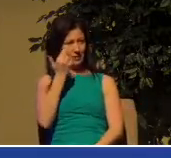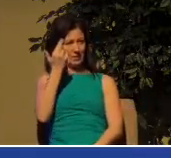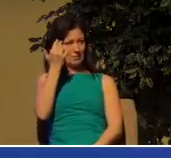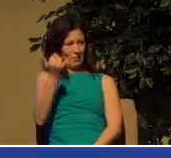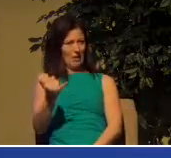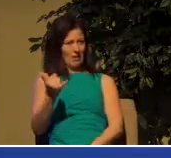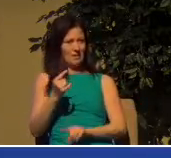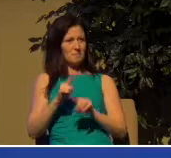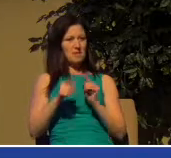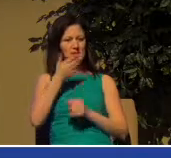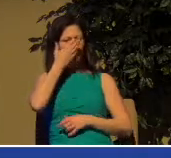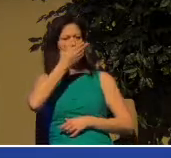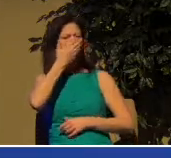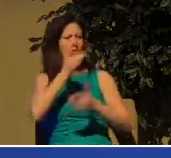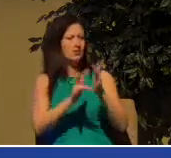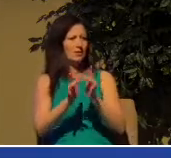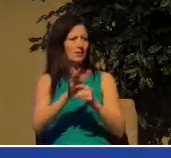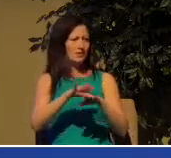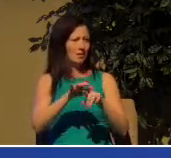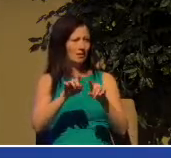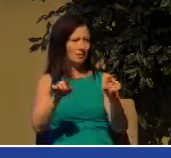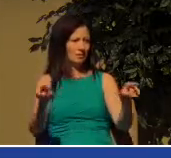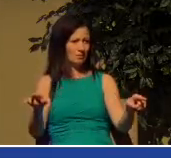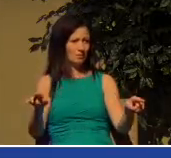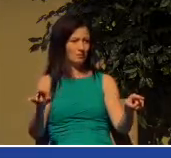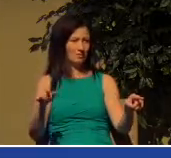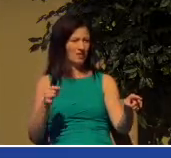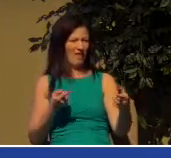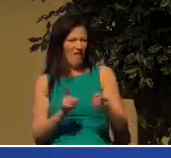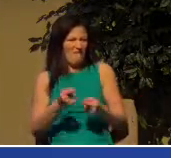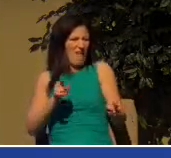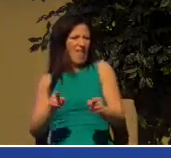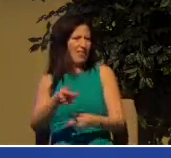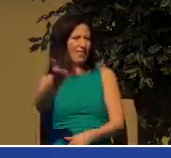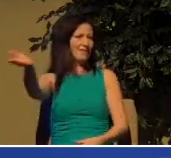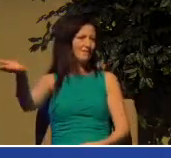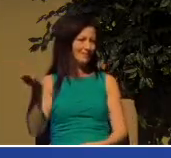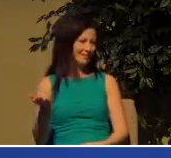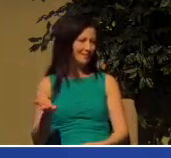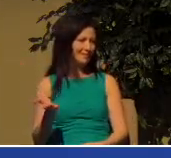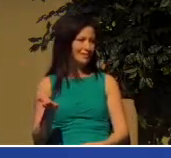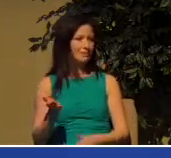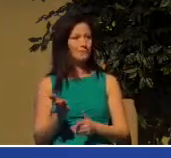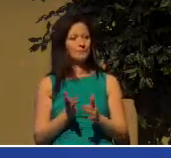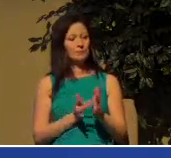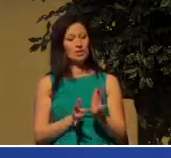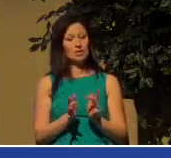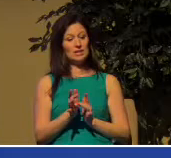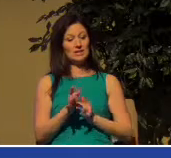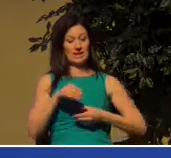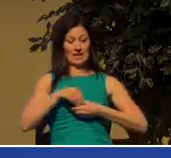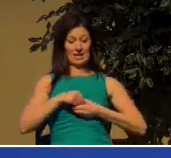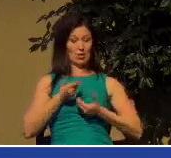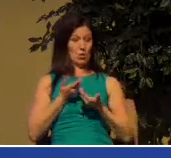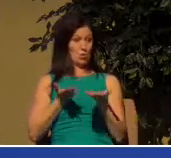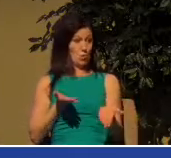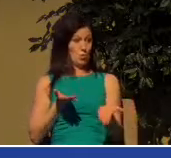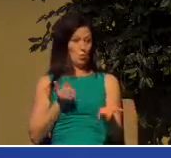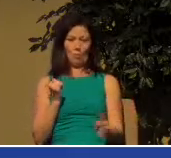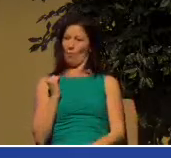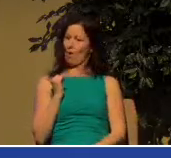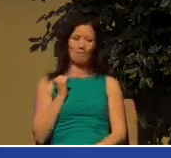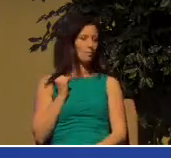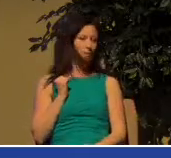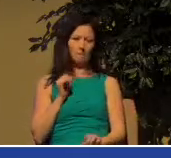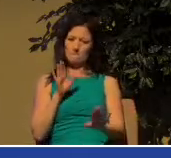And it's Jesus in you that is offensive, because Jesus in you will not bow to the dictates